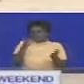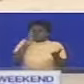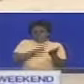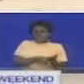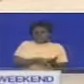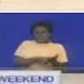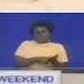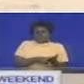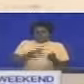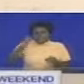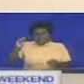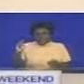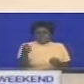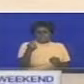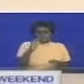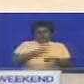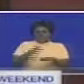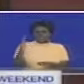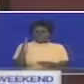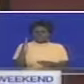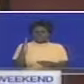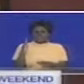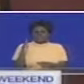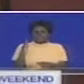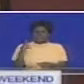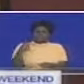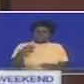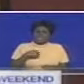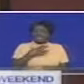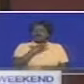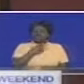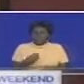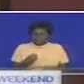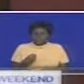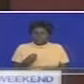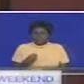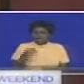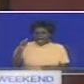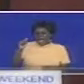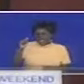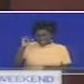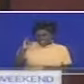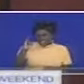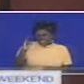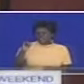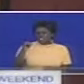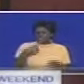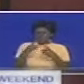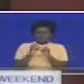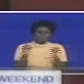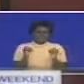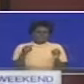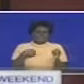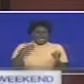cost Kenya on the security front. I wish the IG was not the one who made that statement. I wish it came from